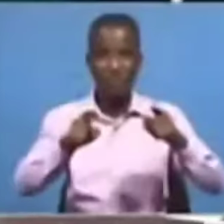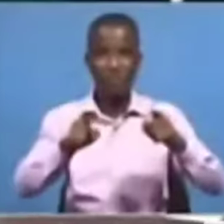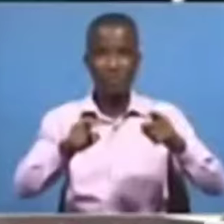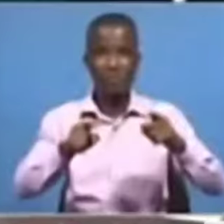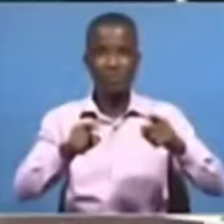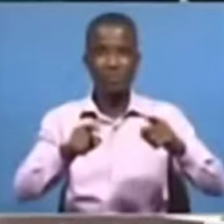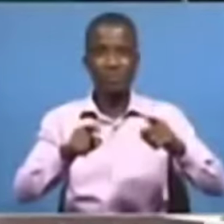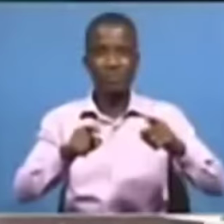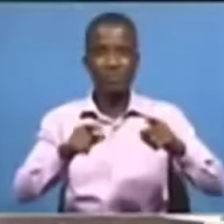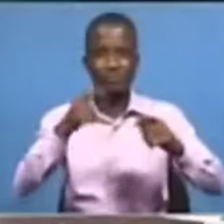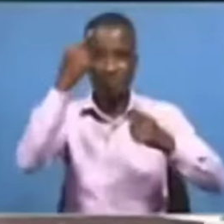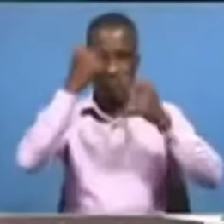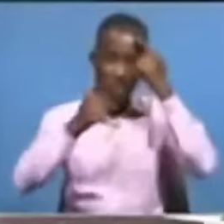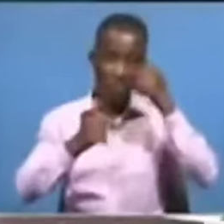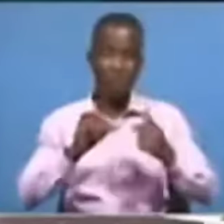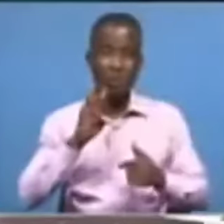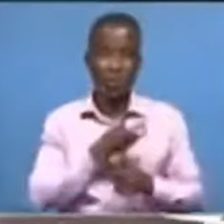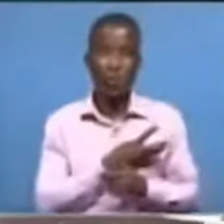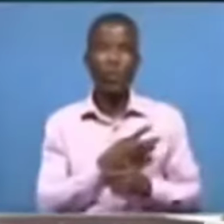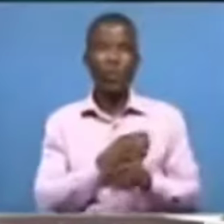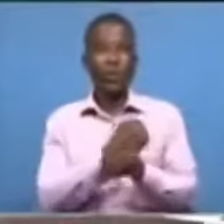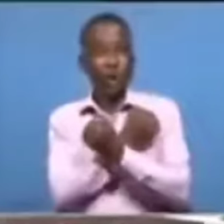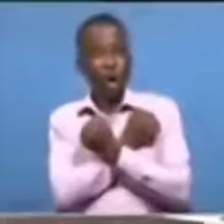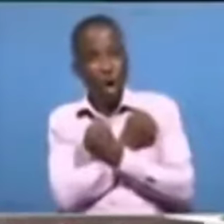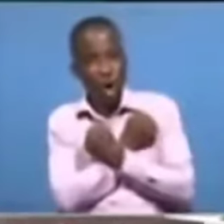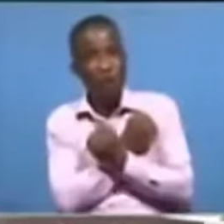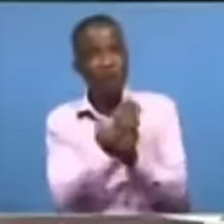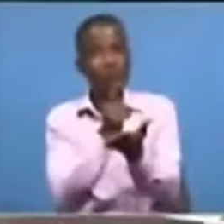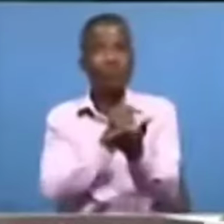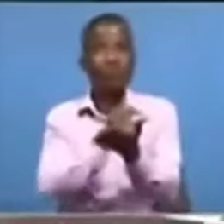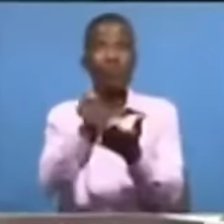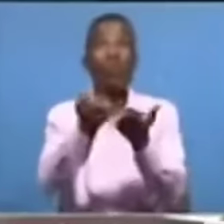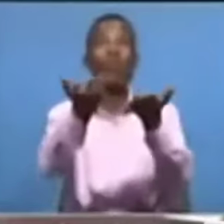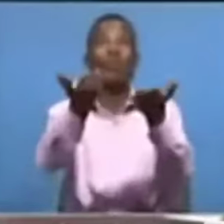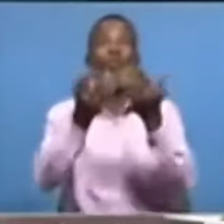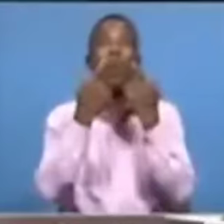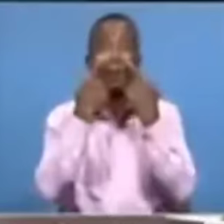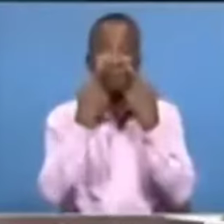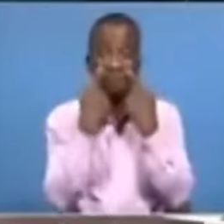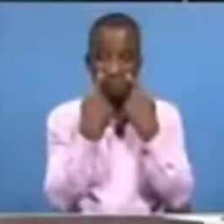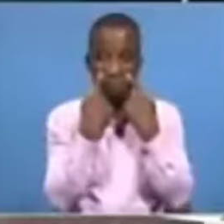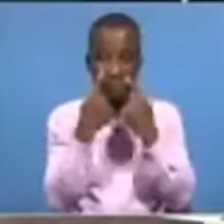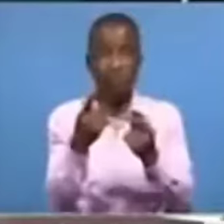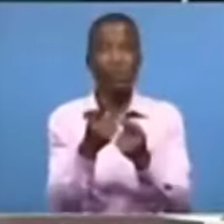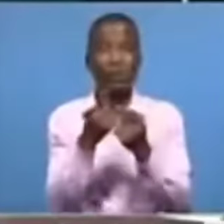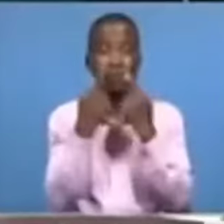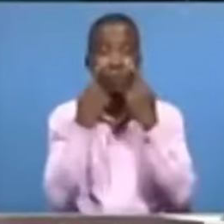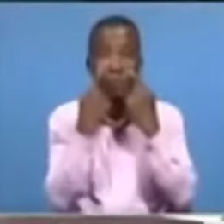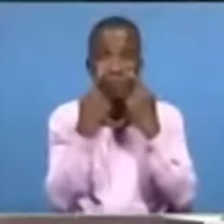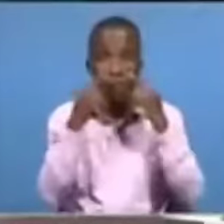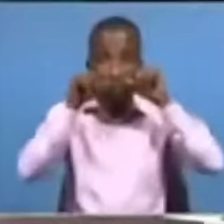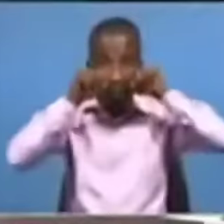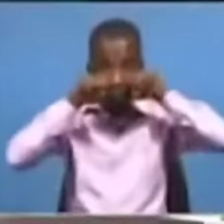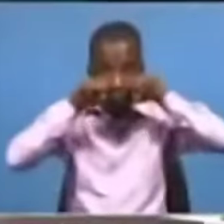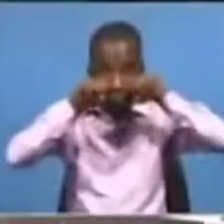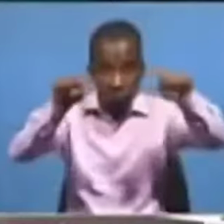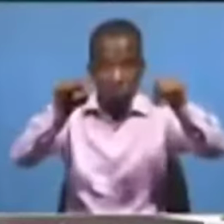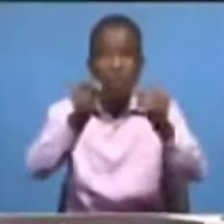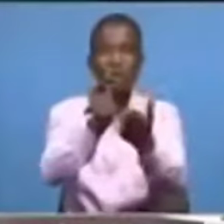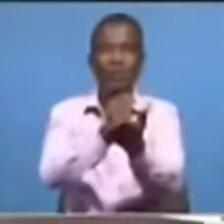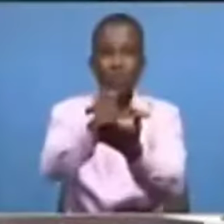will go, because we are all discerning, because we all love the truth, because we are all following this case keenly, the truth will